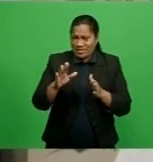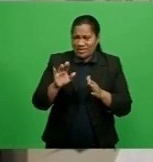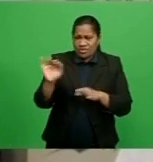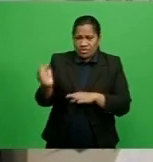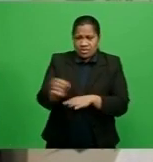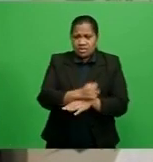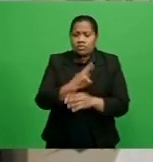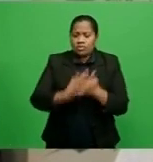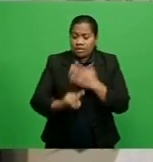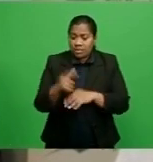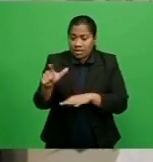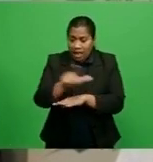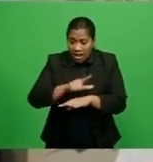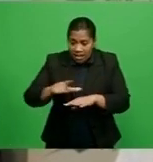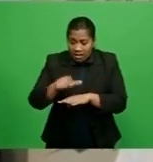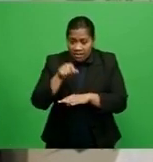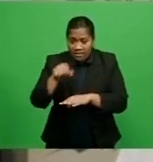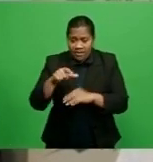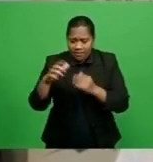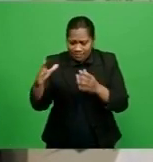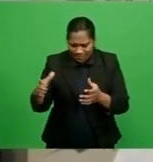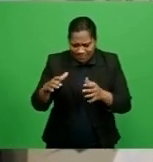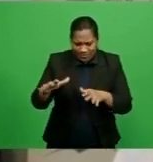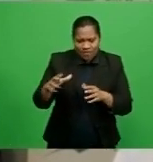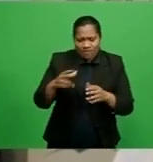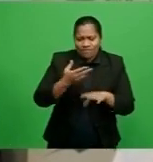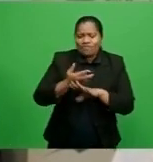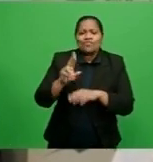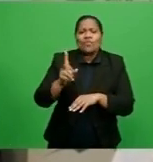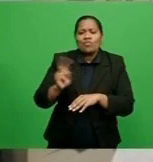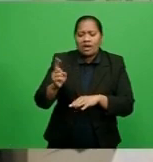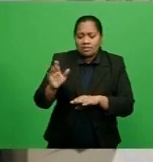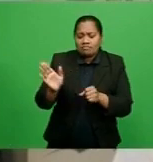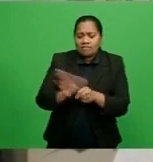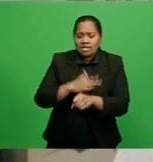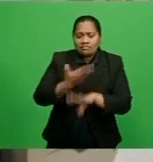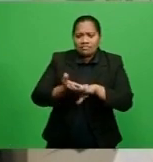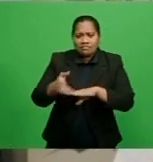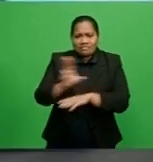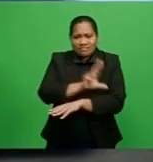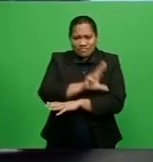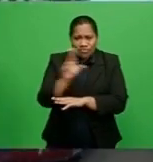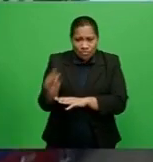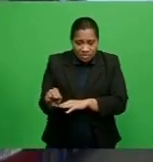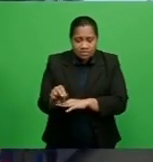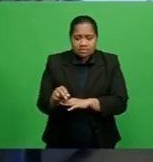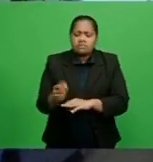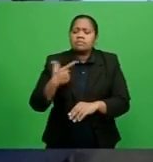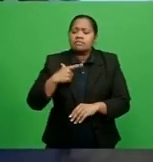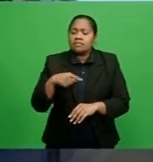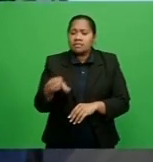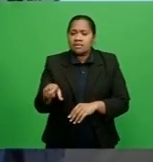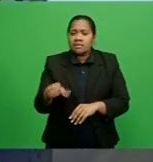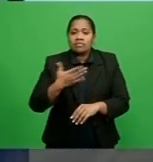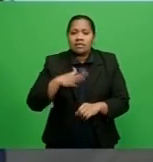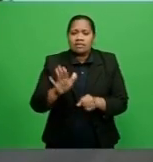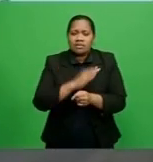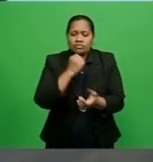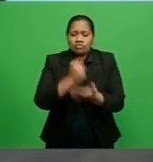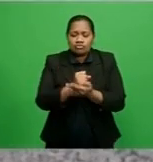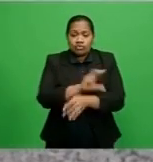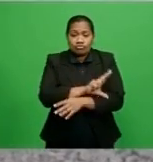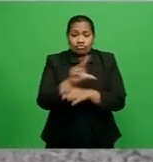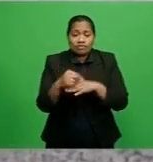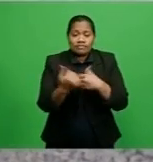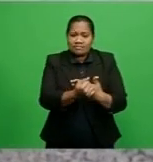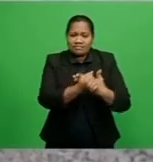of the land there to put the abutments in for the new bridge. The reason for that is that we want to make sure that the bridge is safe. Currently, the